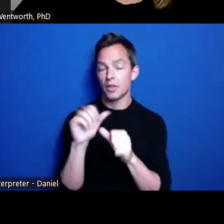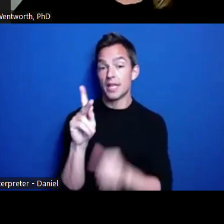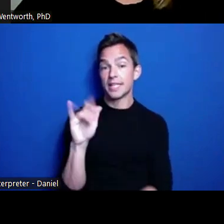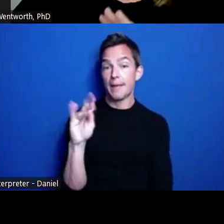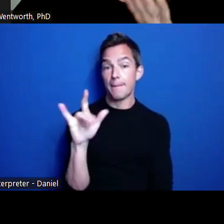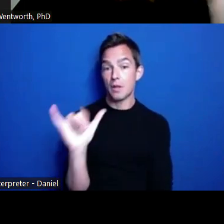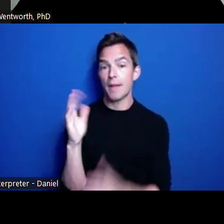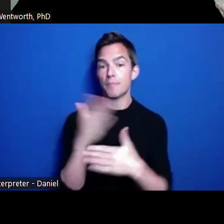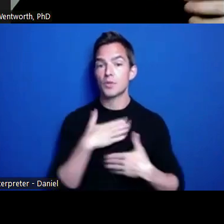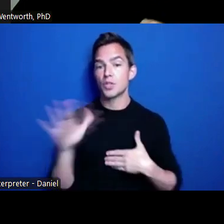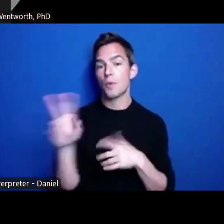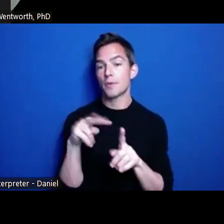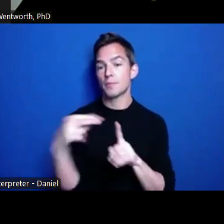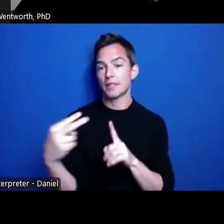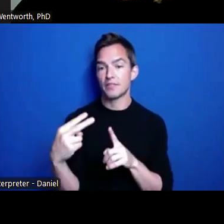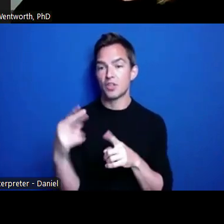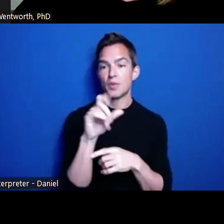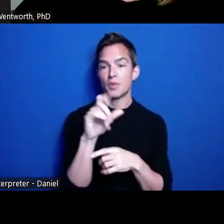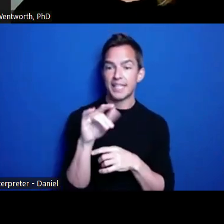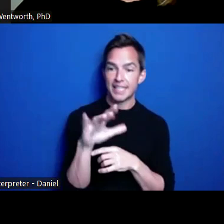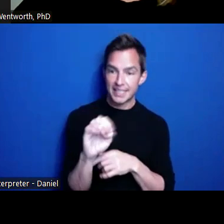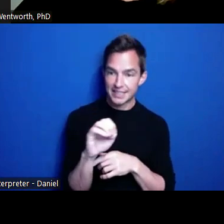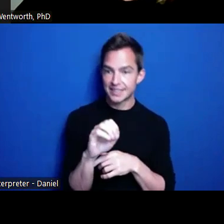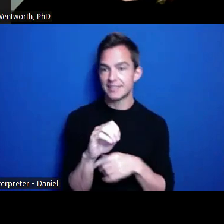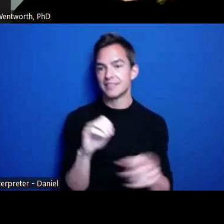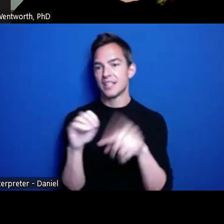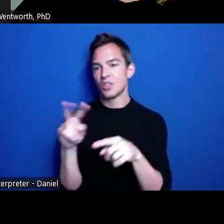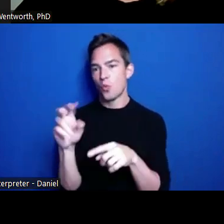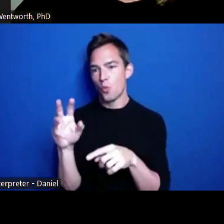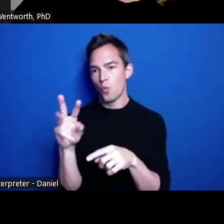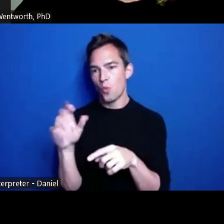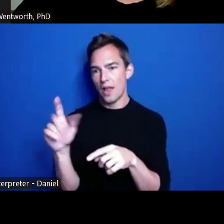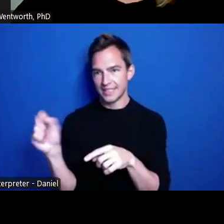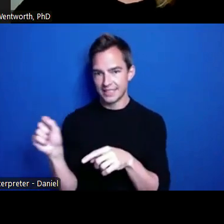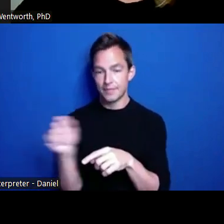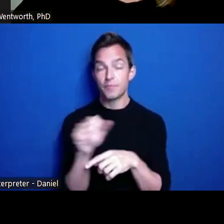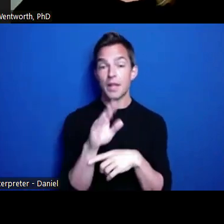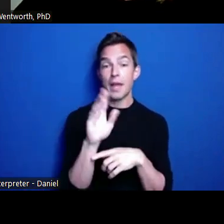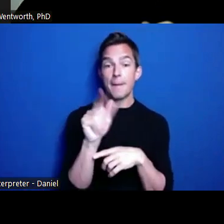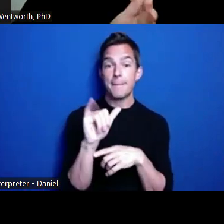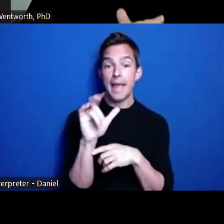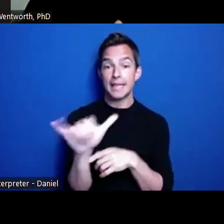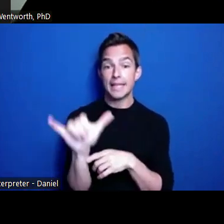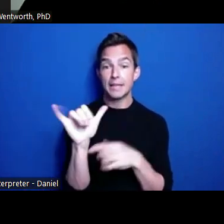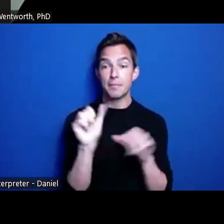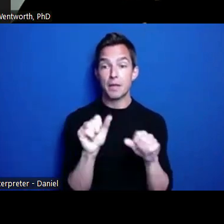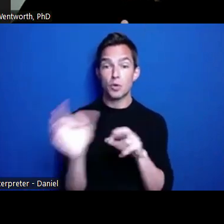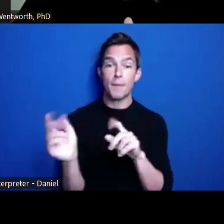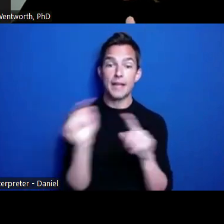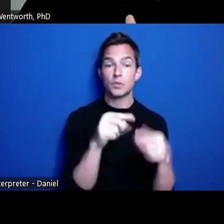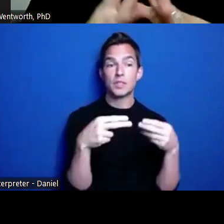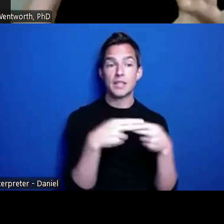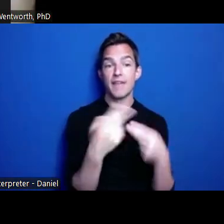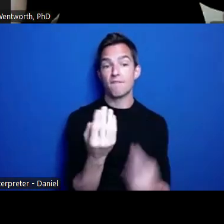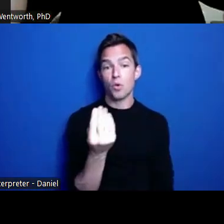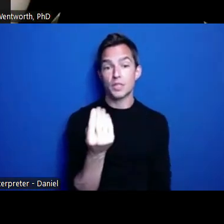perspective in terms of resilience or wellness. So Bailey, I would appreciate, if at all possible, if we could go back to slide